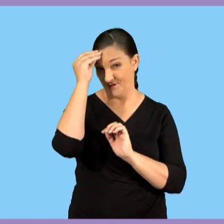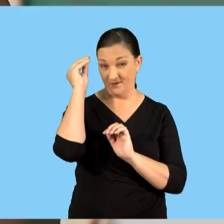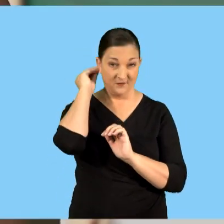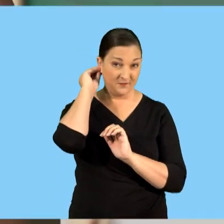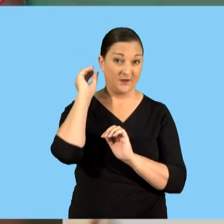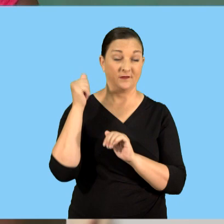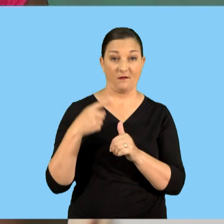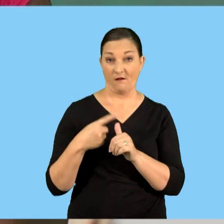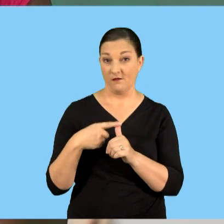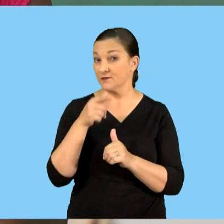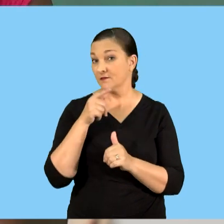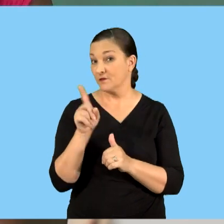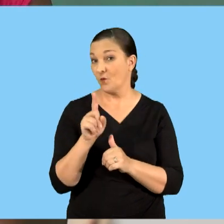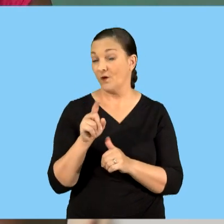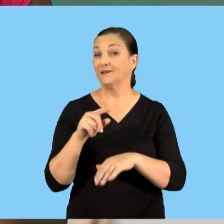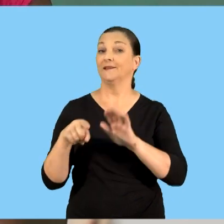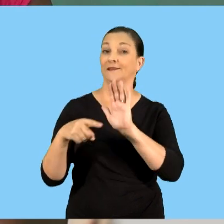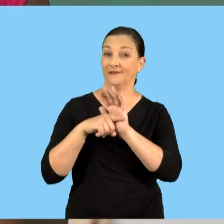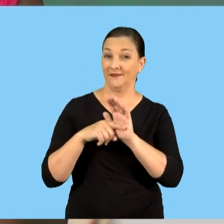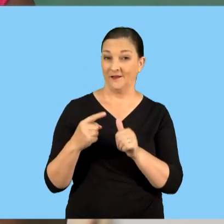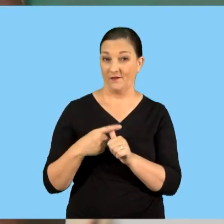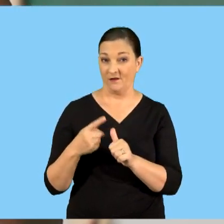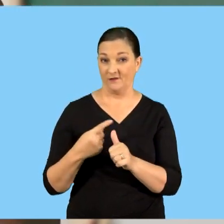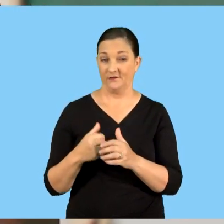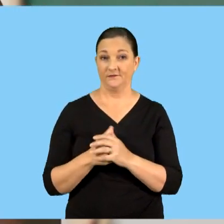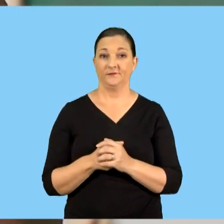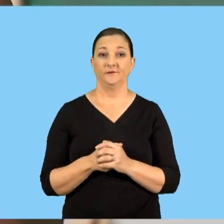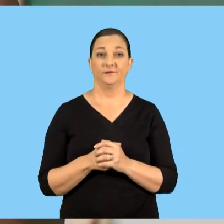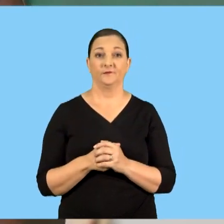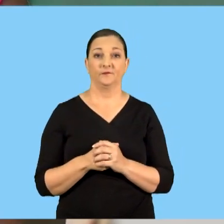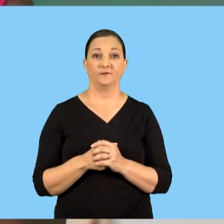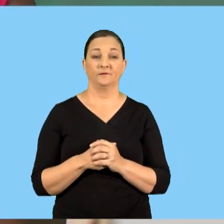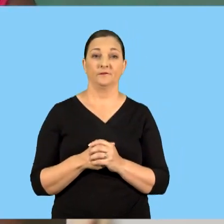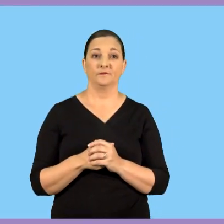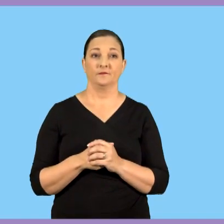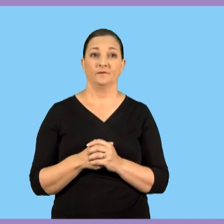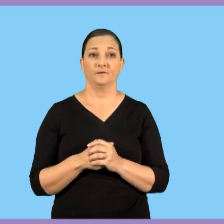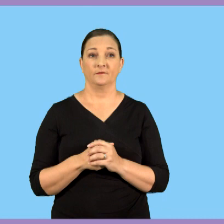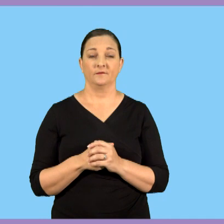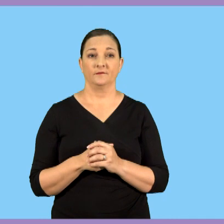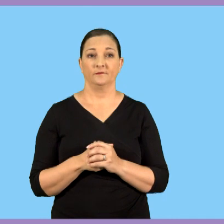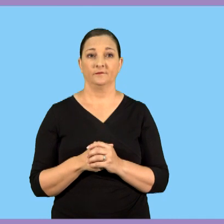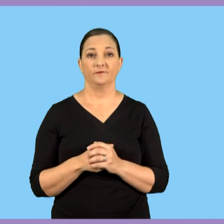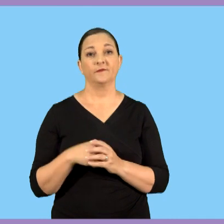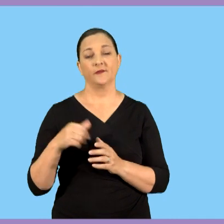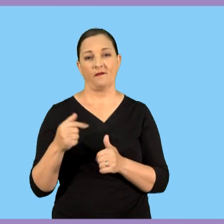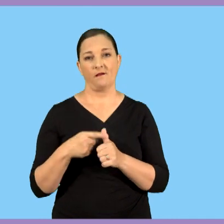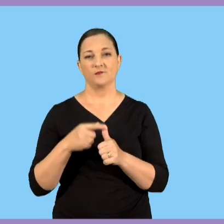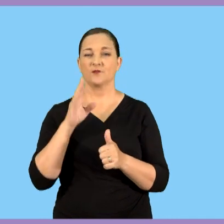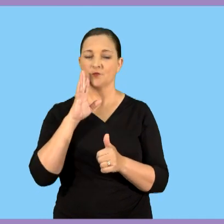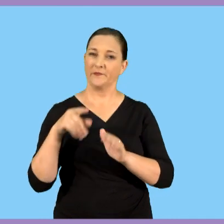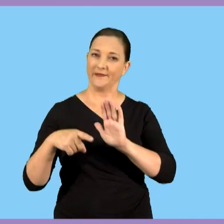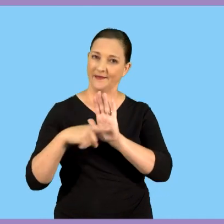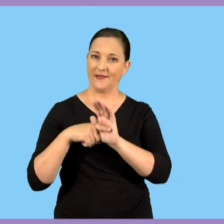said that the answer is going to be negative. So a positive 3 multiplied by a negative 5 is a negative 15.